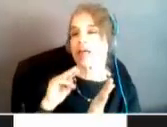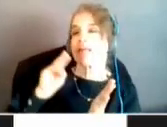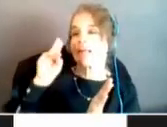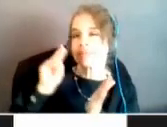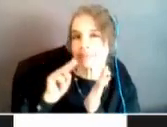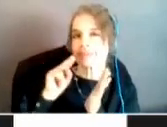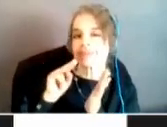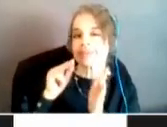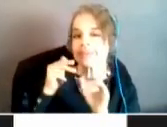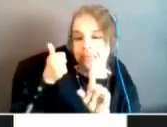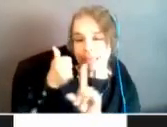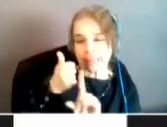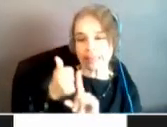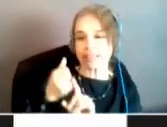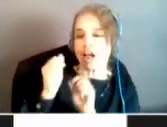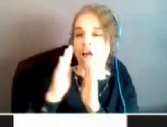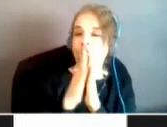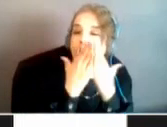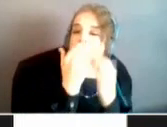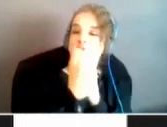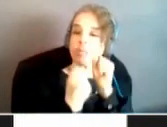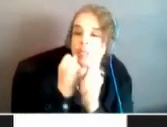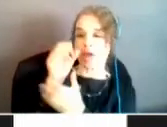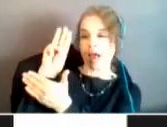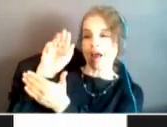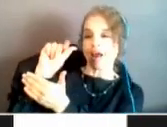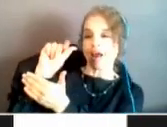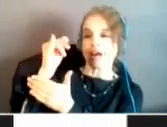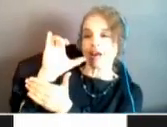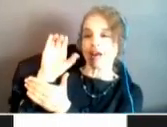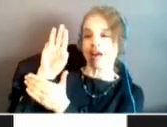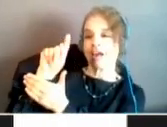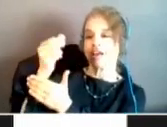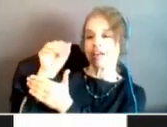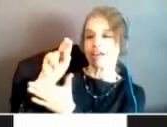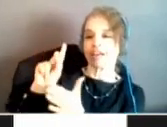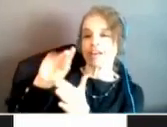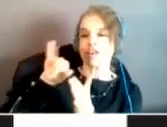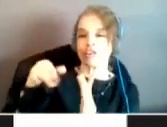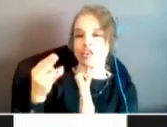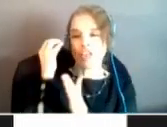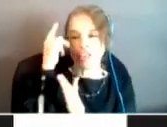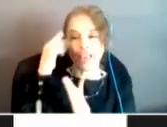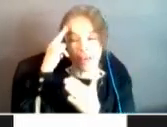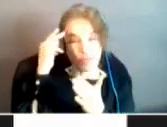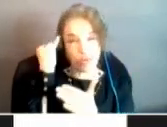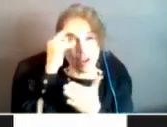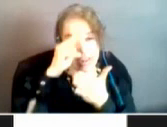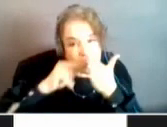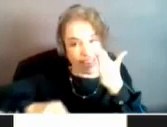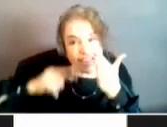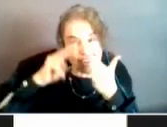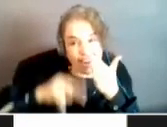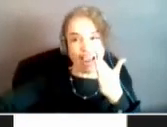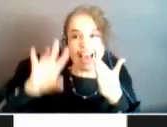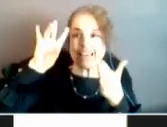meaninglessness itself. And this is from the book, The Year of Magical Thinking by Joan Didion, that I would imagine some of you have read, about the sudden